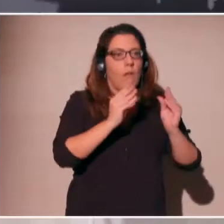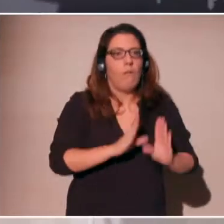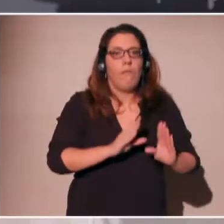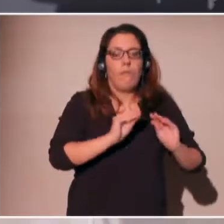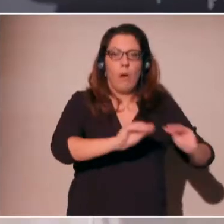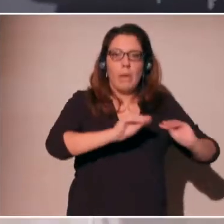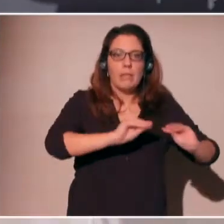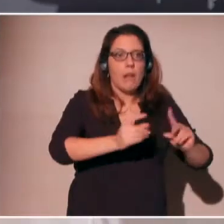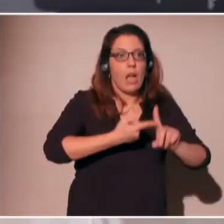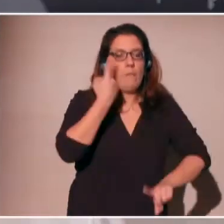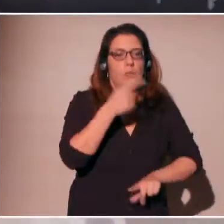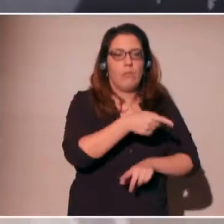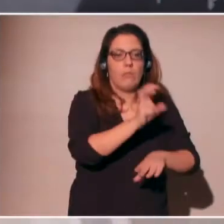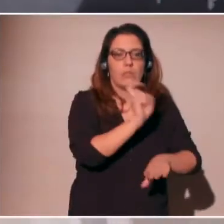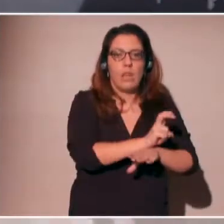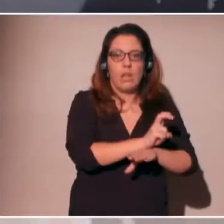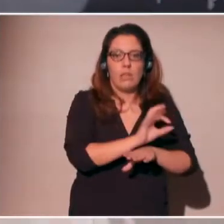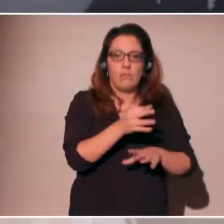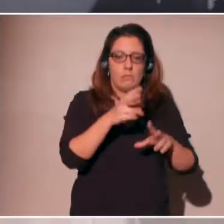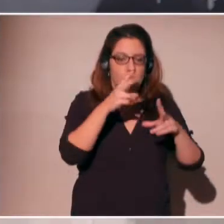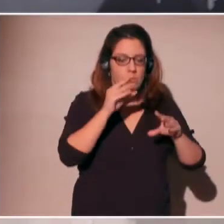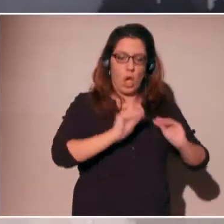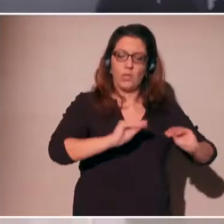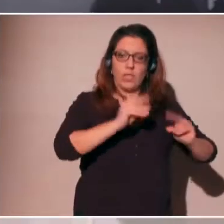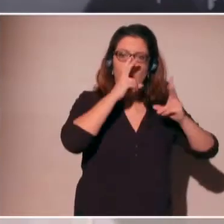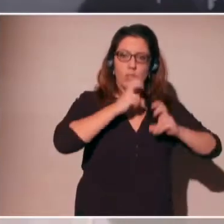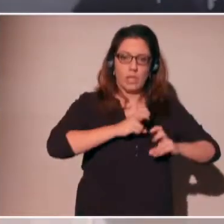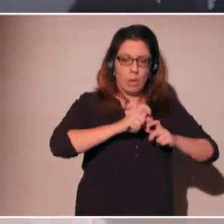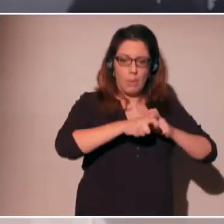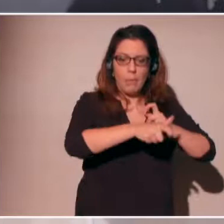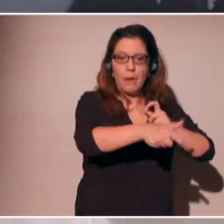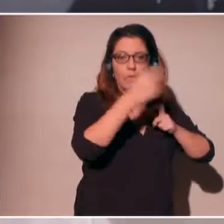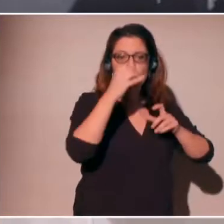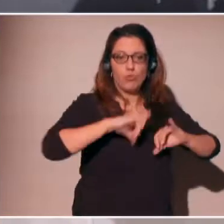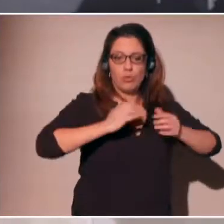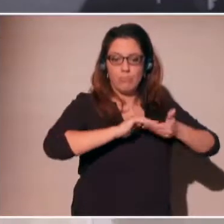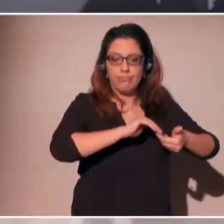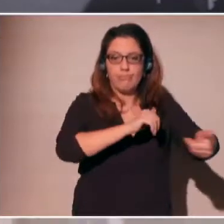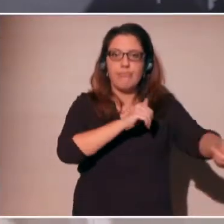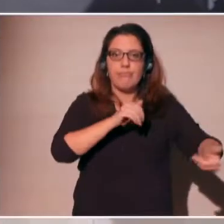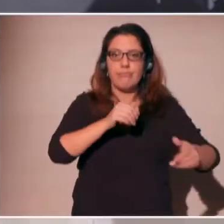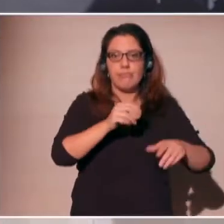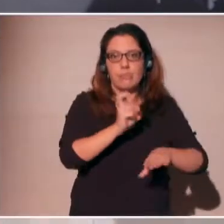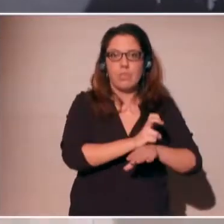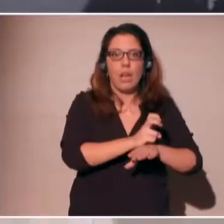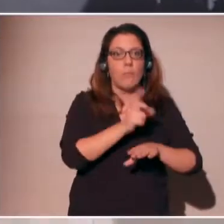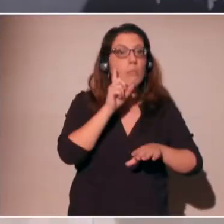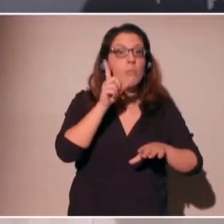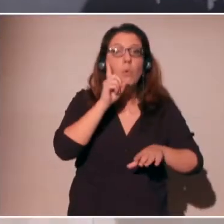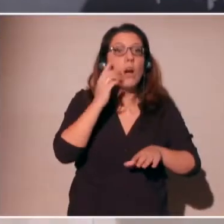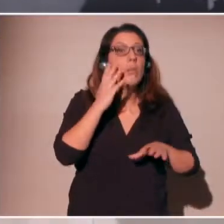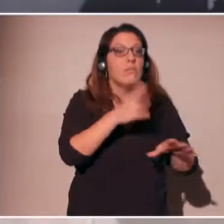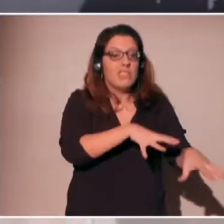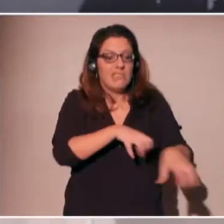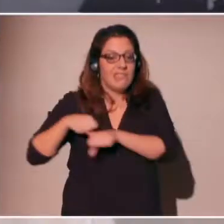to keep trainers. We have to make sure that researchers can train future researchers. Otherwise, we